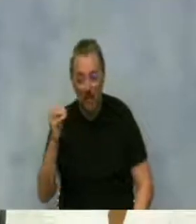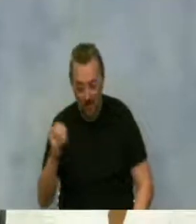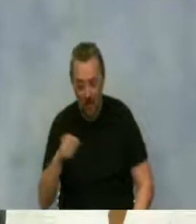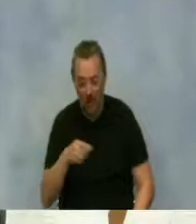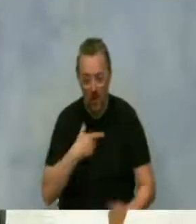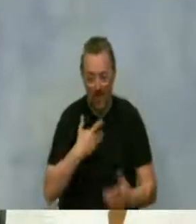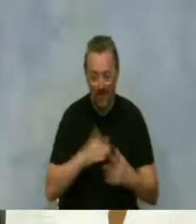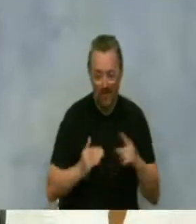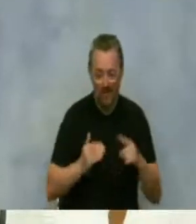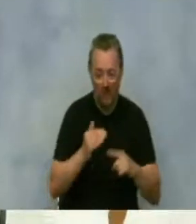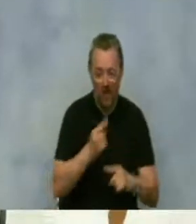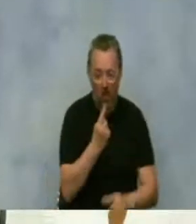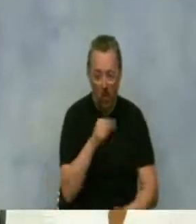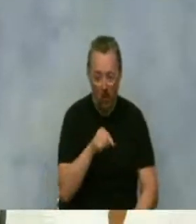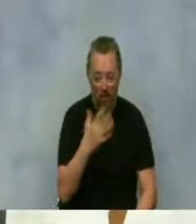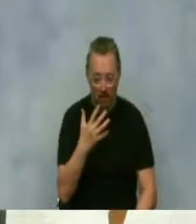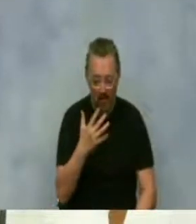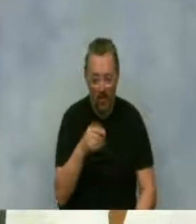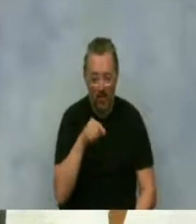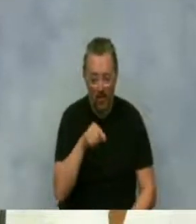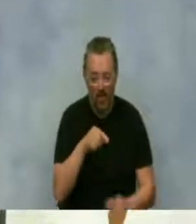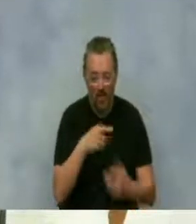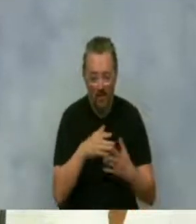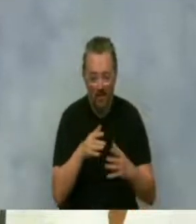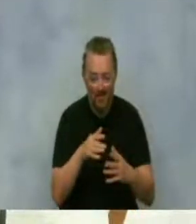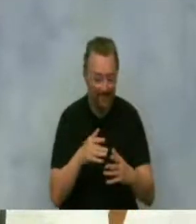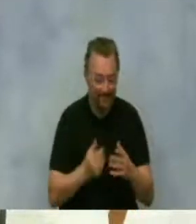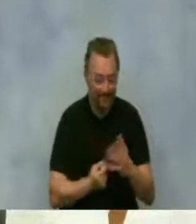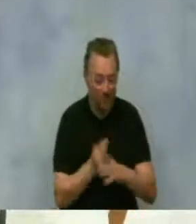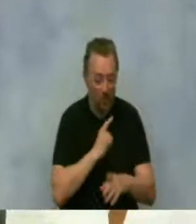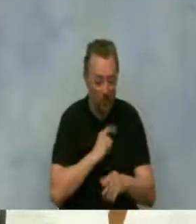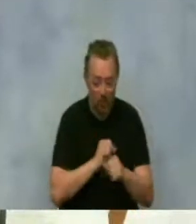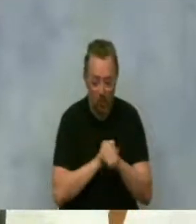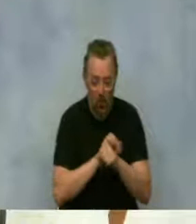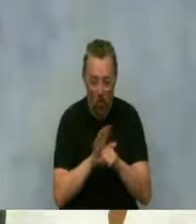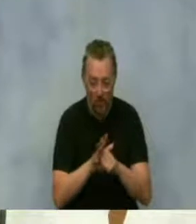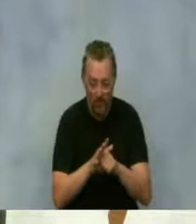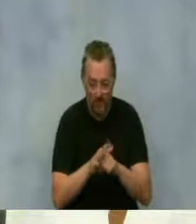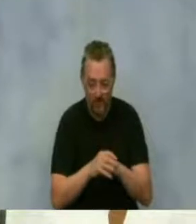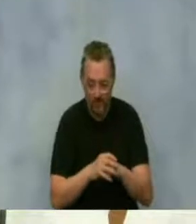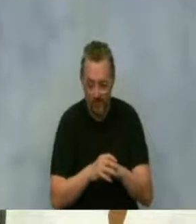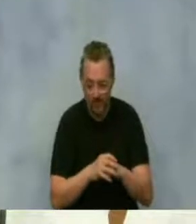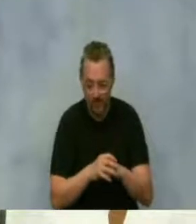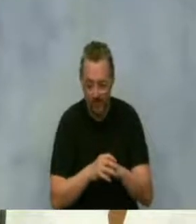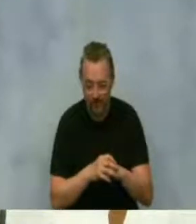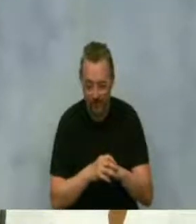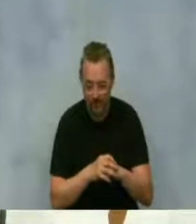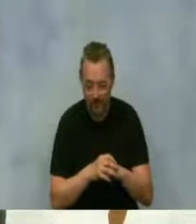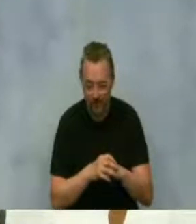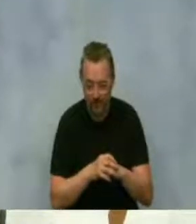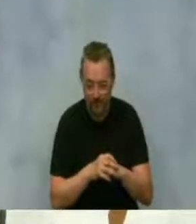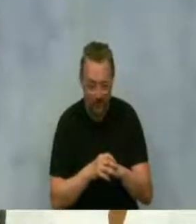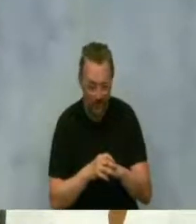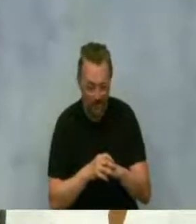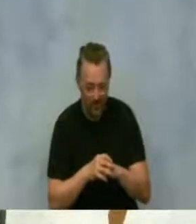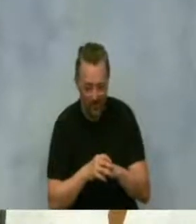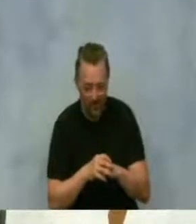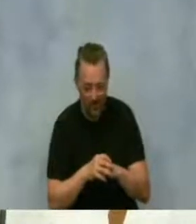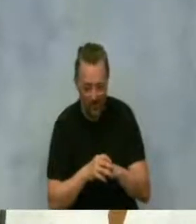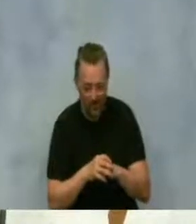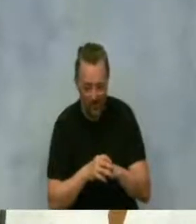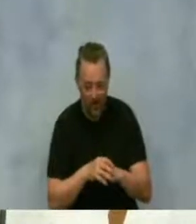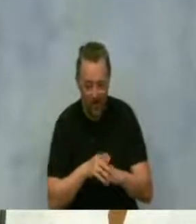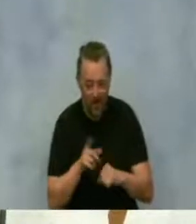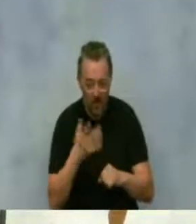feel continues to be impacted on by COVID and in terms of workforce issues and supply issues. There is